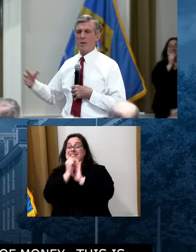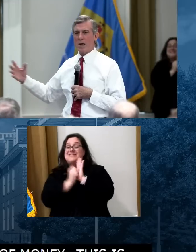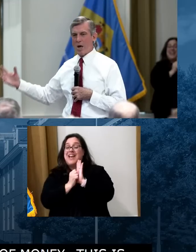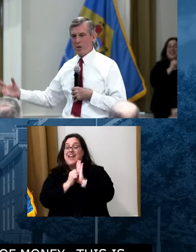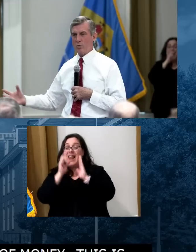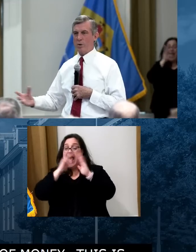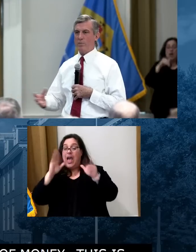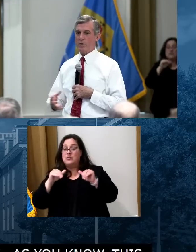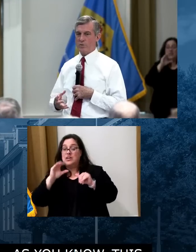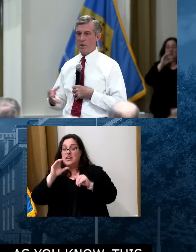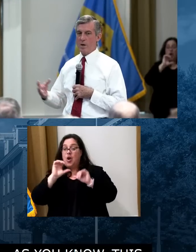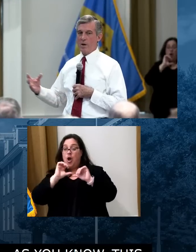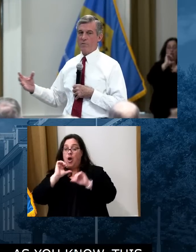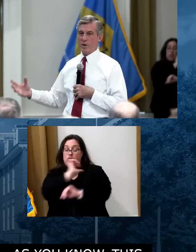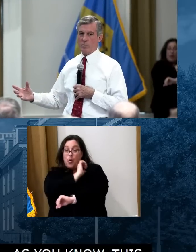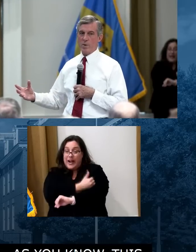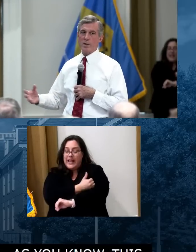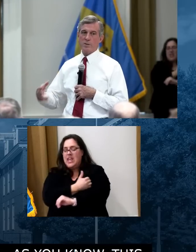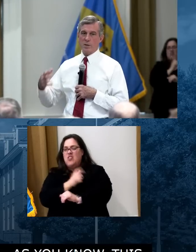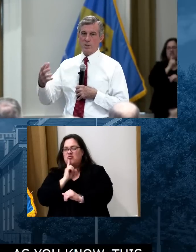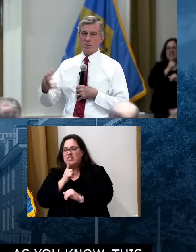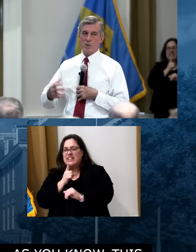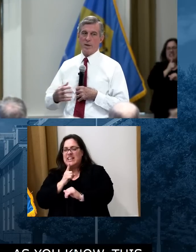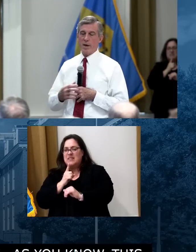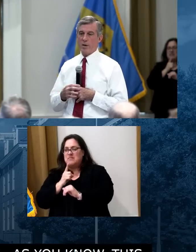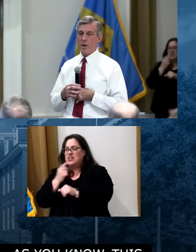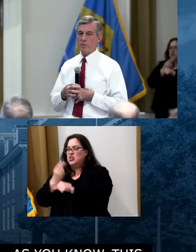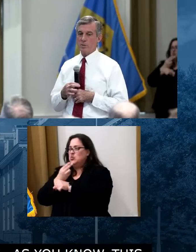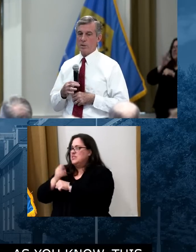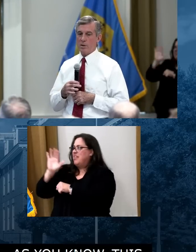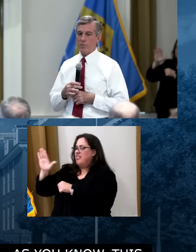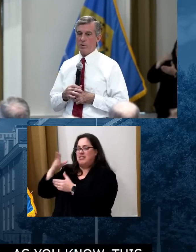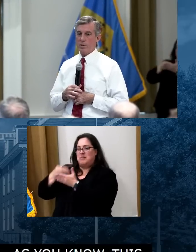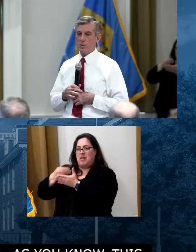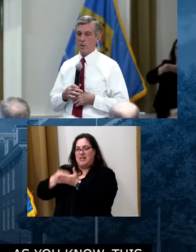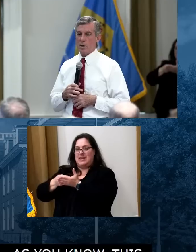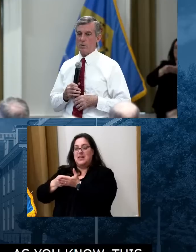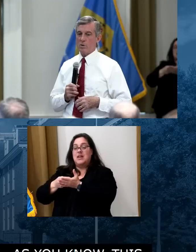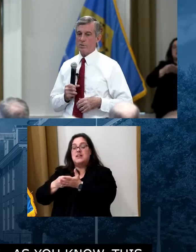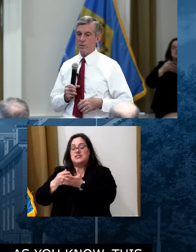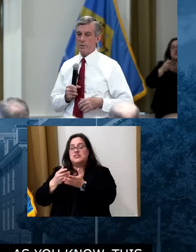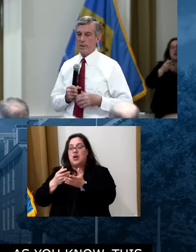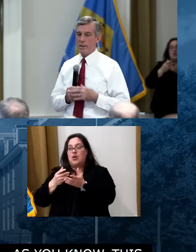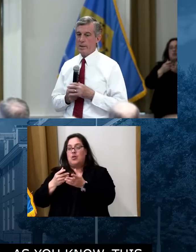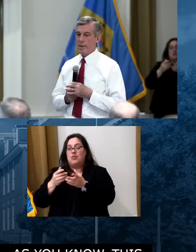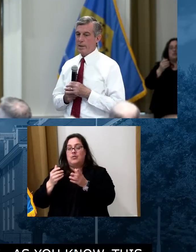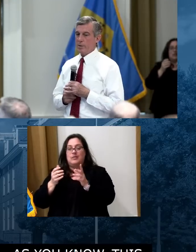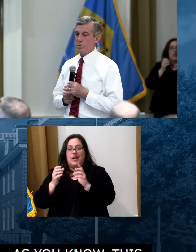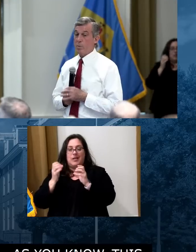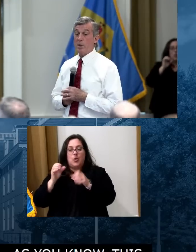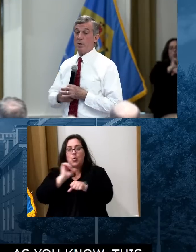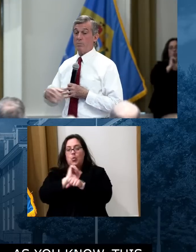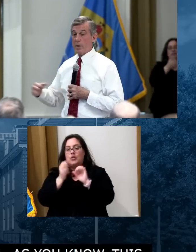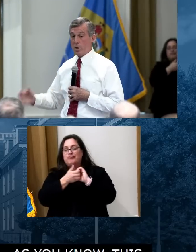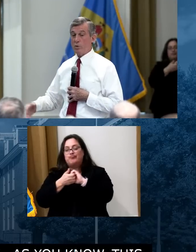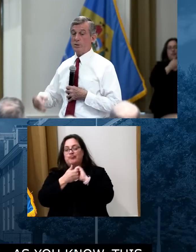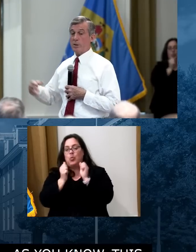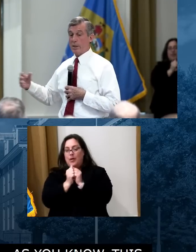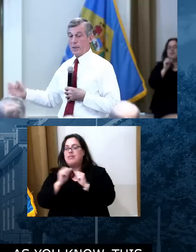Authority has really been a conduit of those federal monies in addition to the housing authorities across the state.